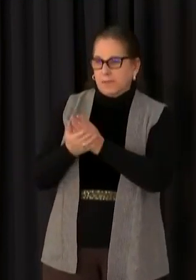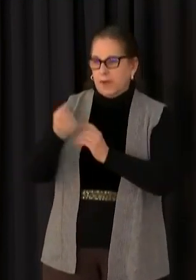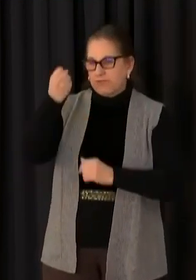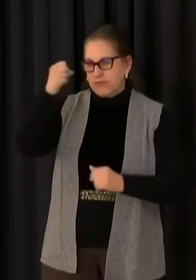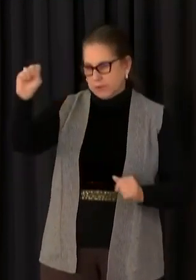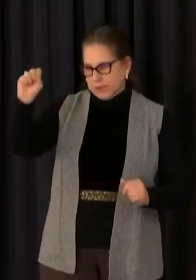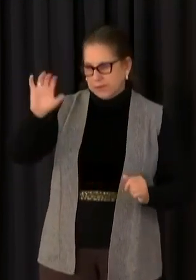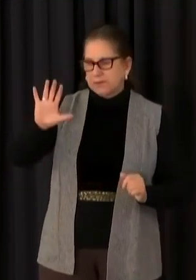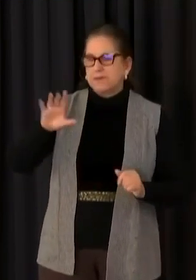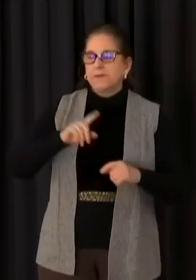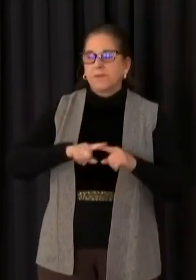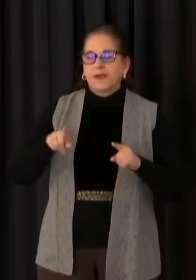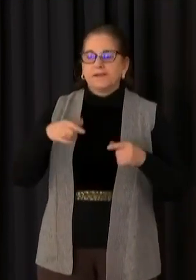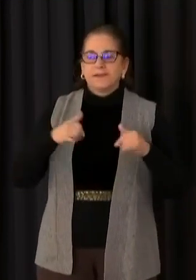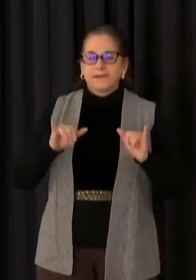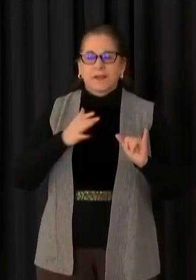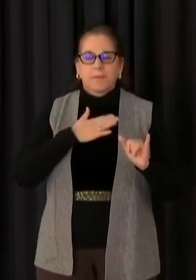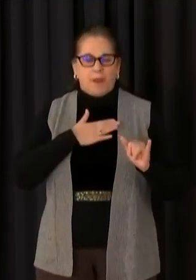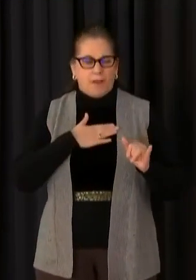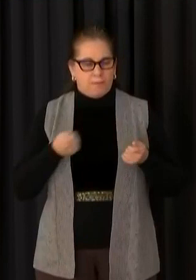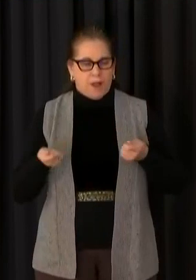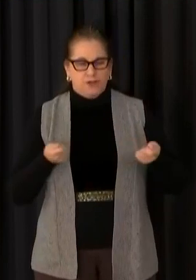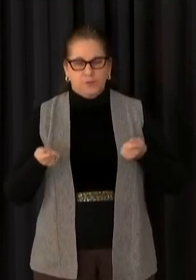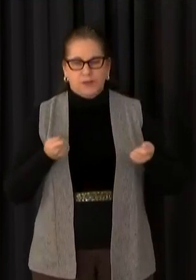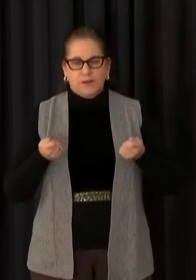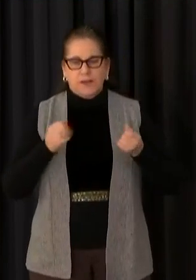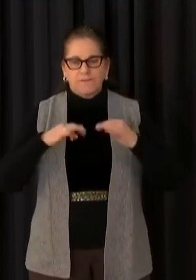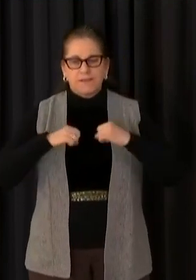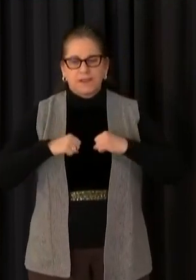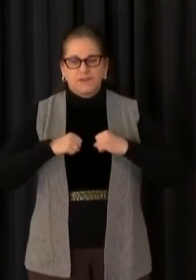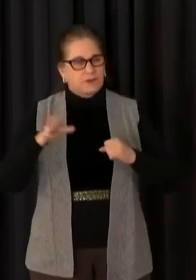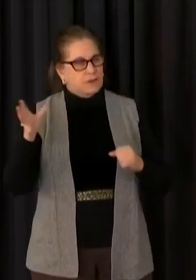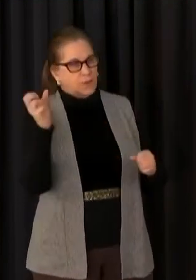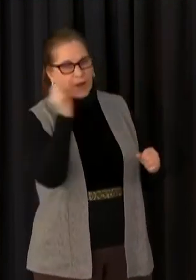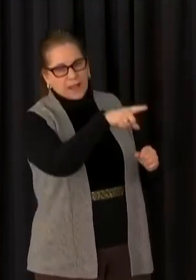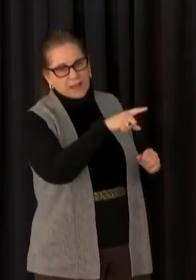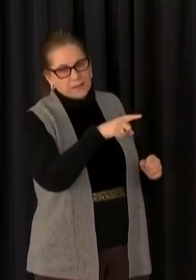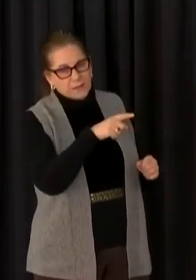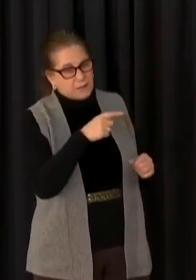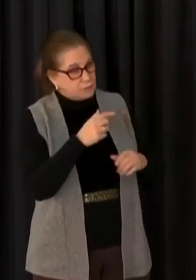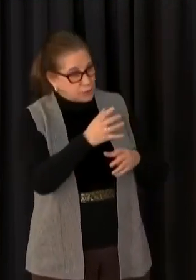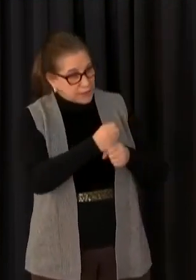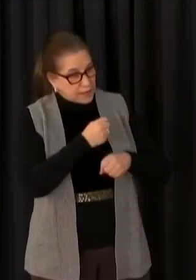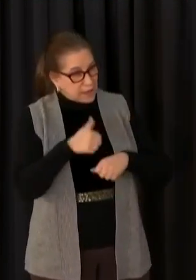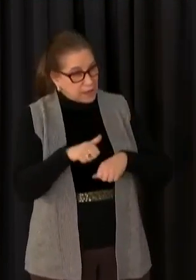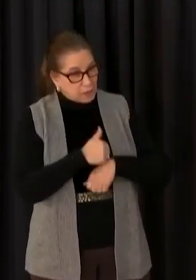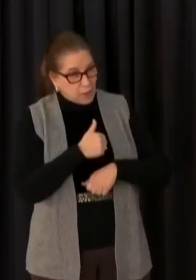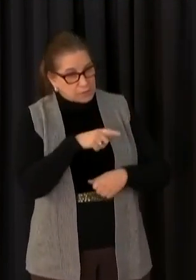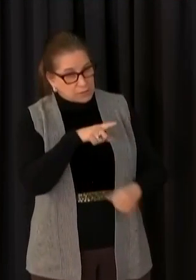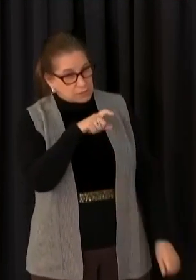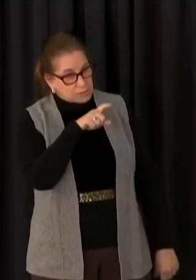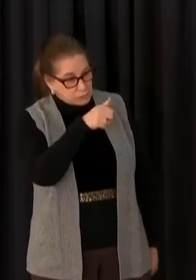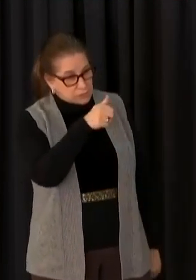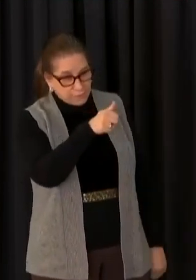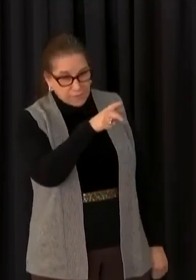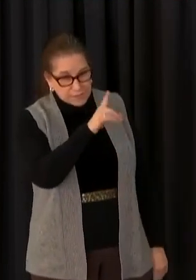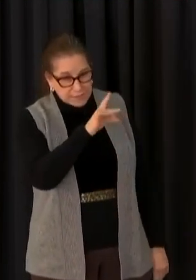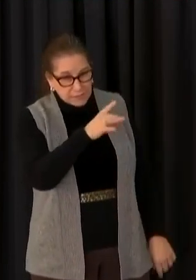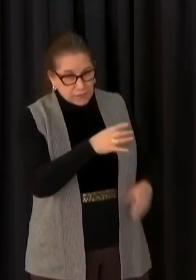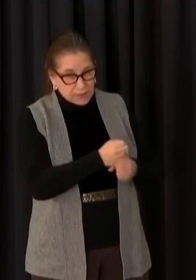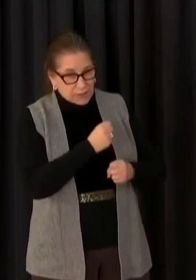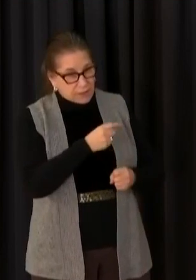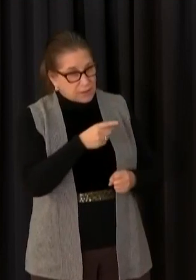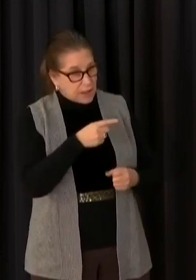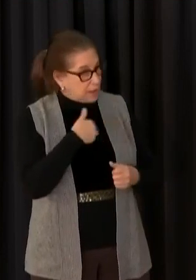you received, can you go into any more details? Have you received any other threats of that nature? How many have you